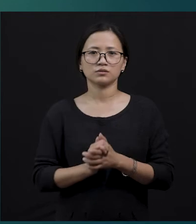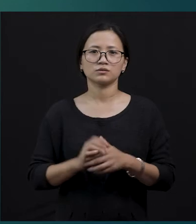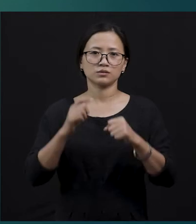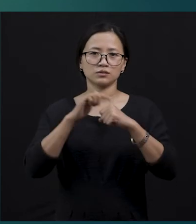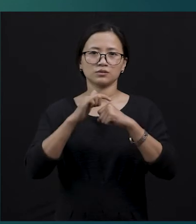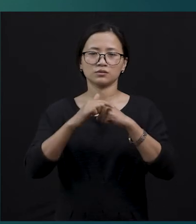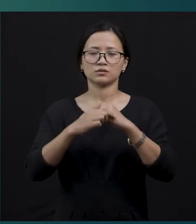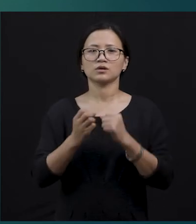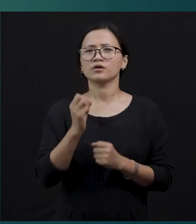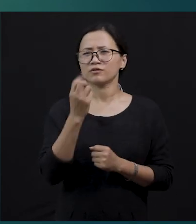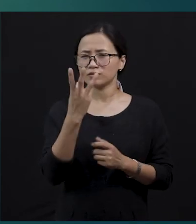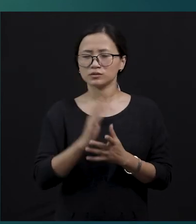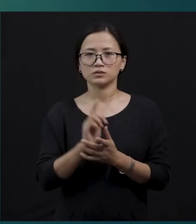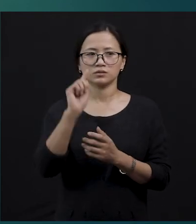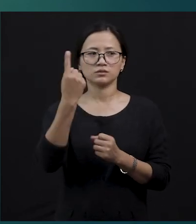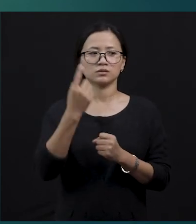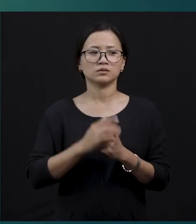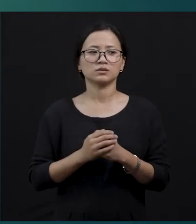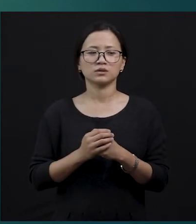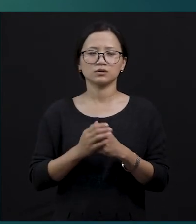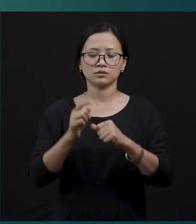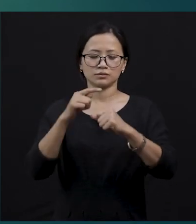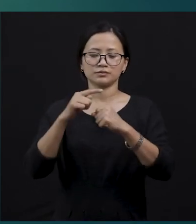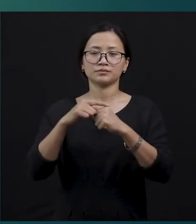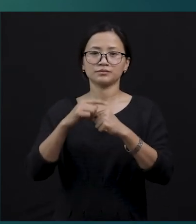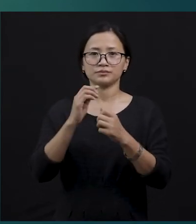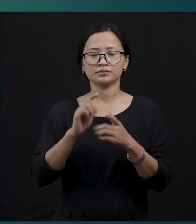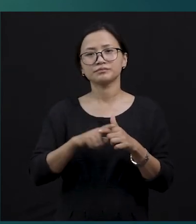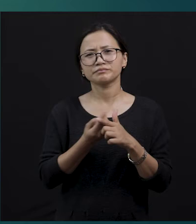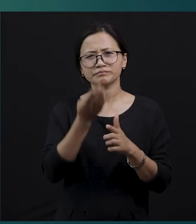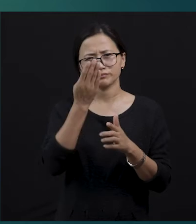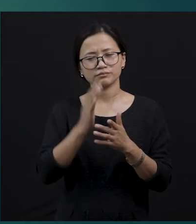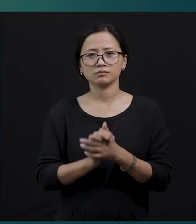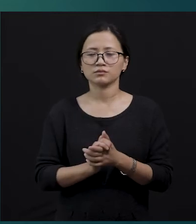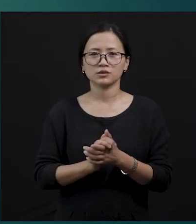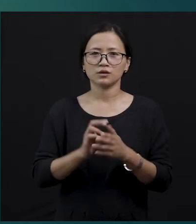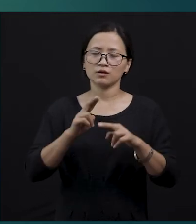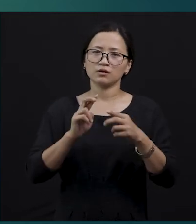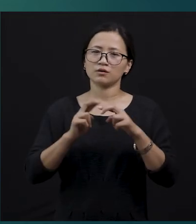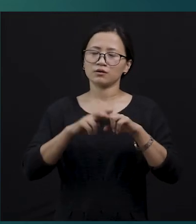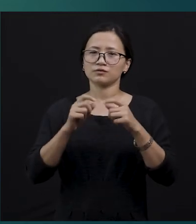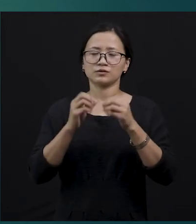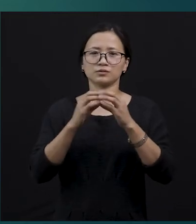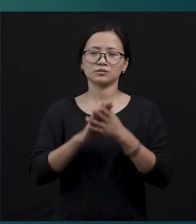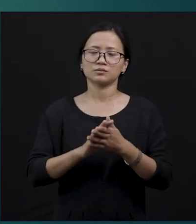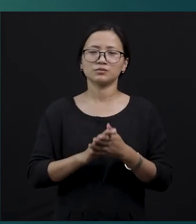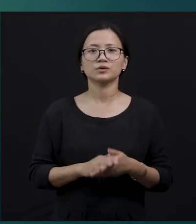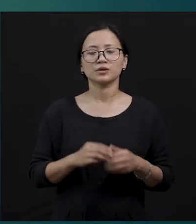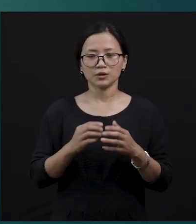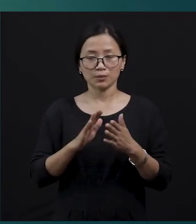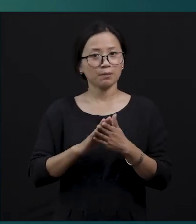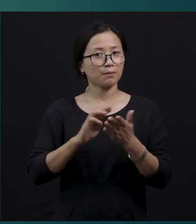of our knuckles like that. The first knuckle like this: January, February, March, April, May,